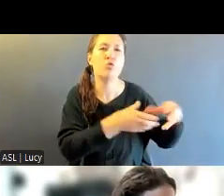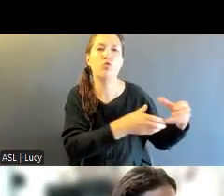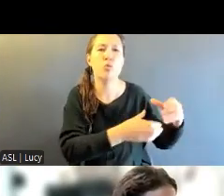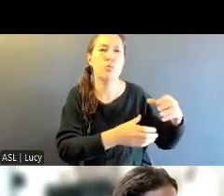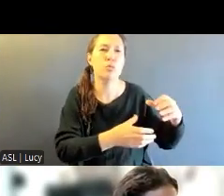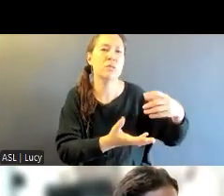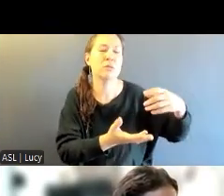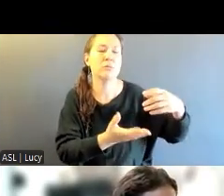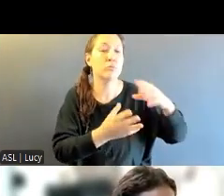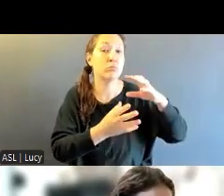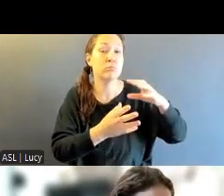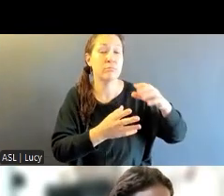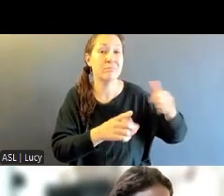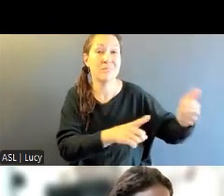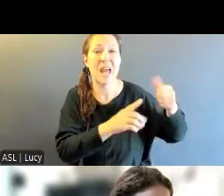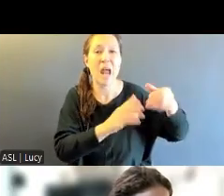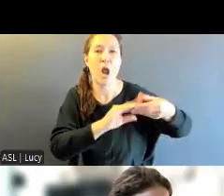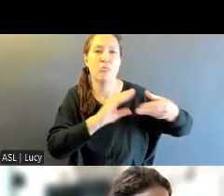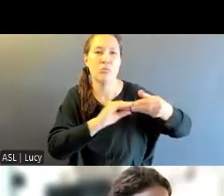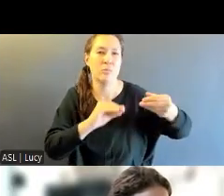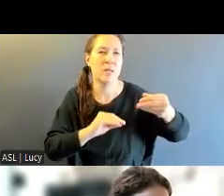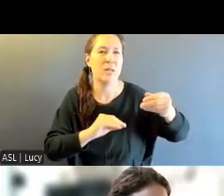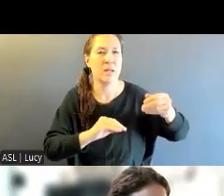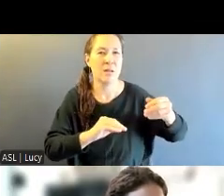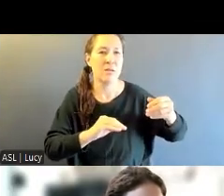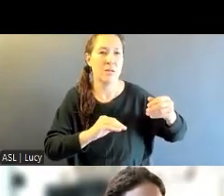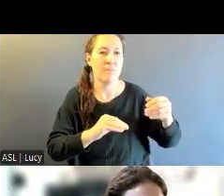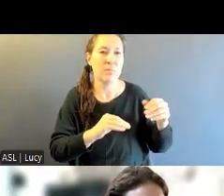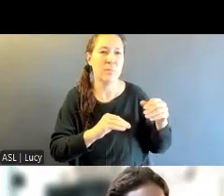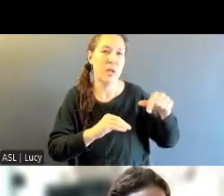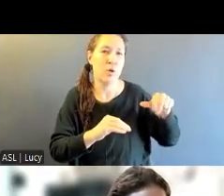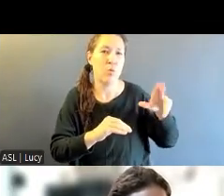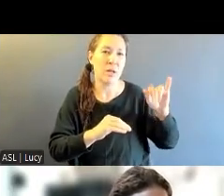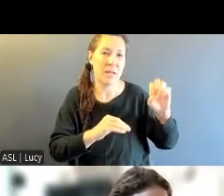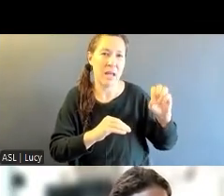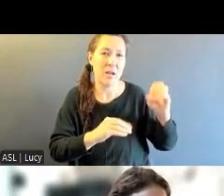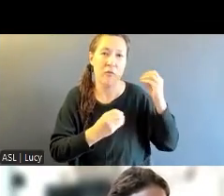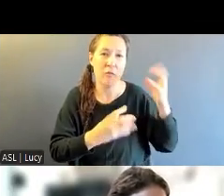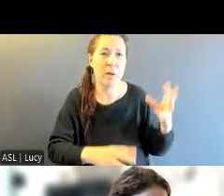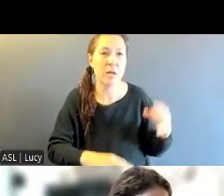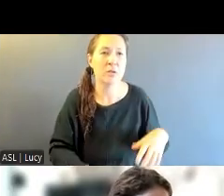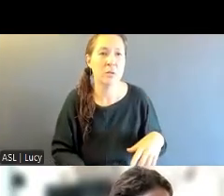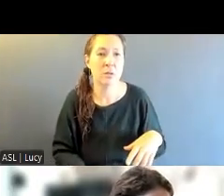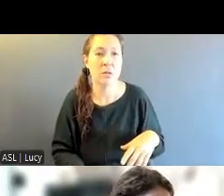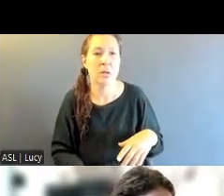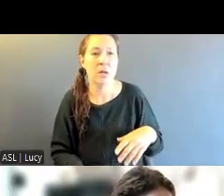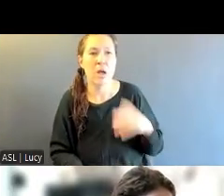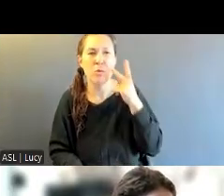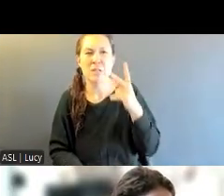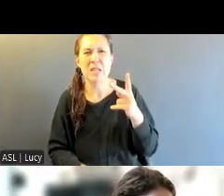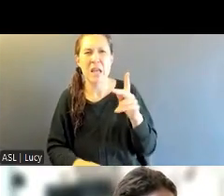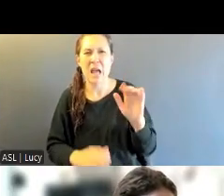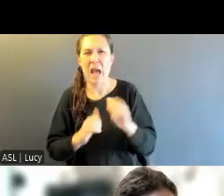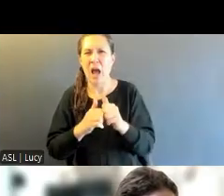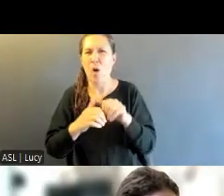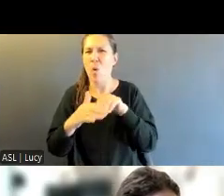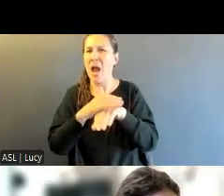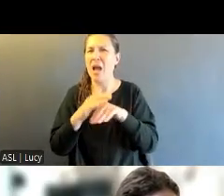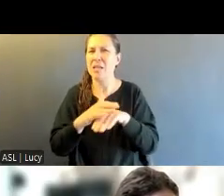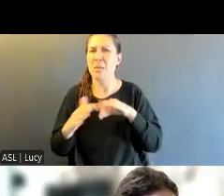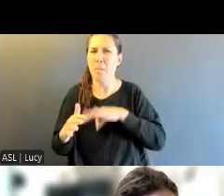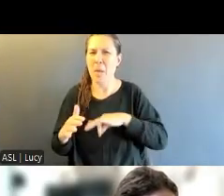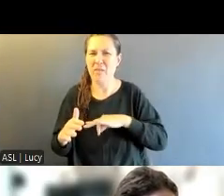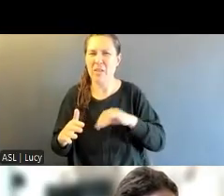So using the survey data, we looked at how residents who are immigrants on Cape Cod and the islands were accessing benefits.